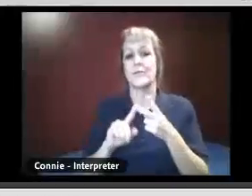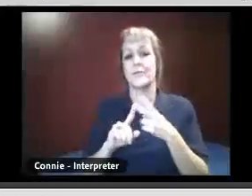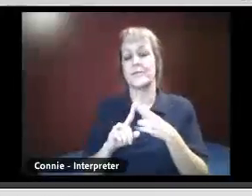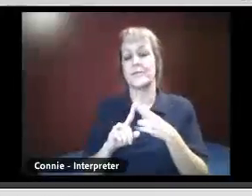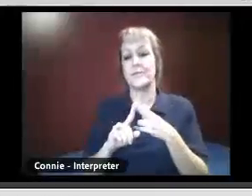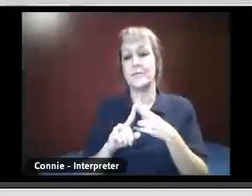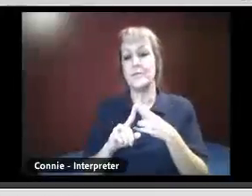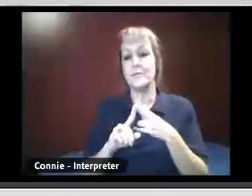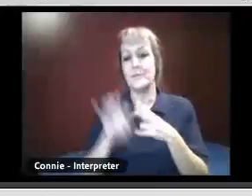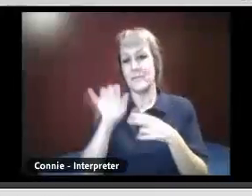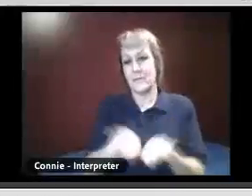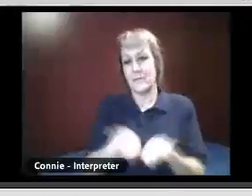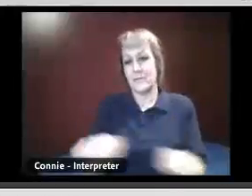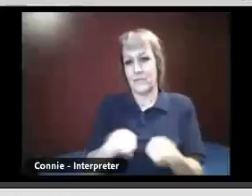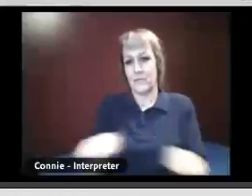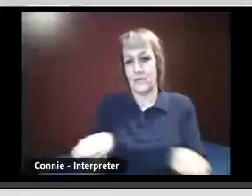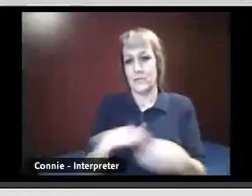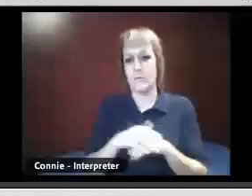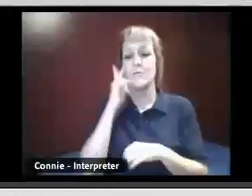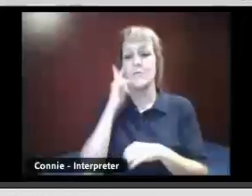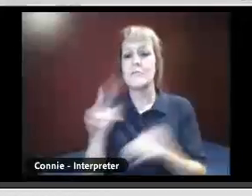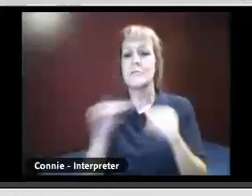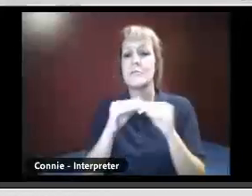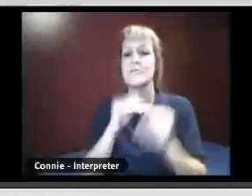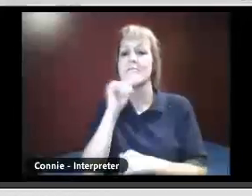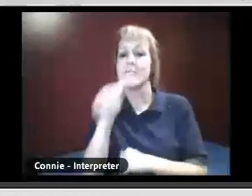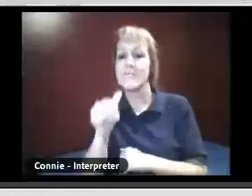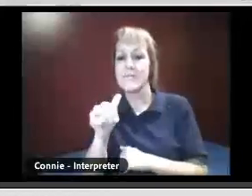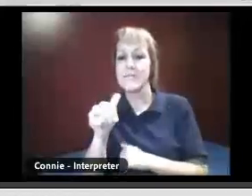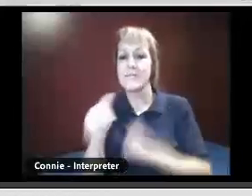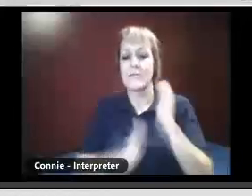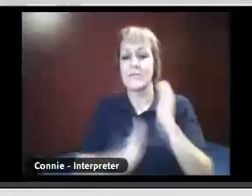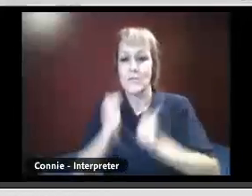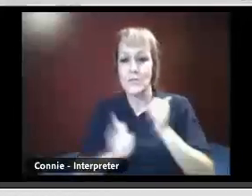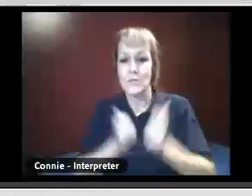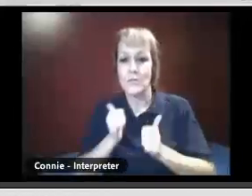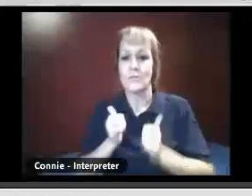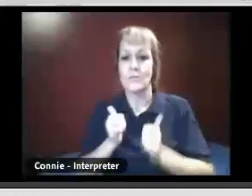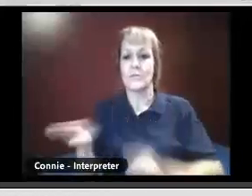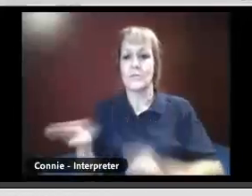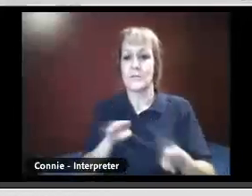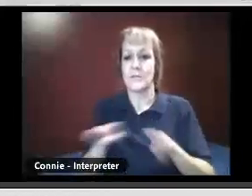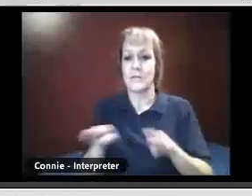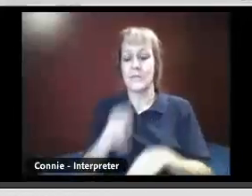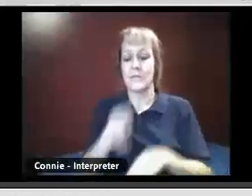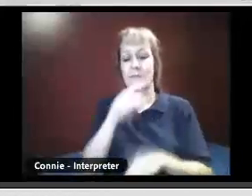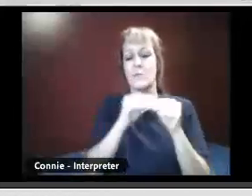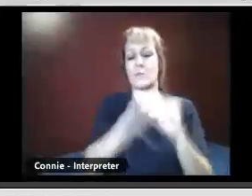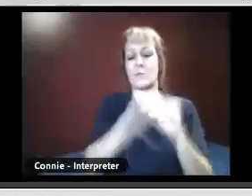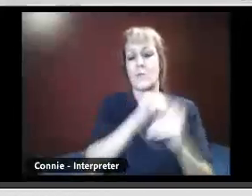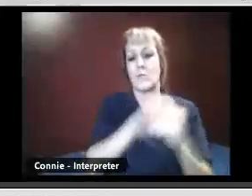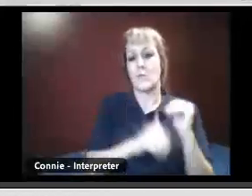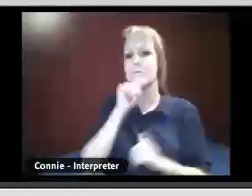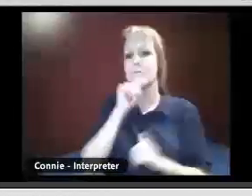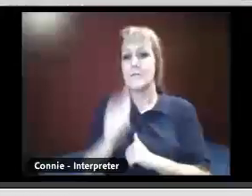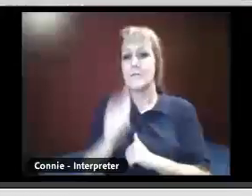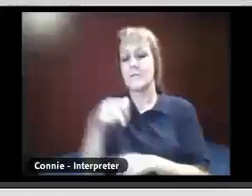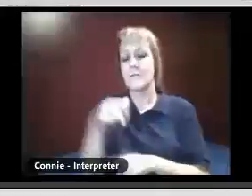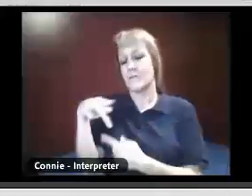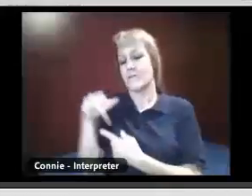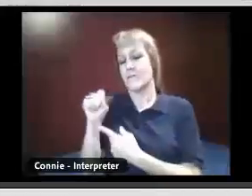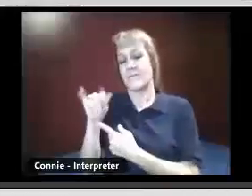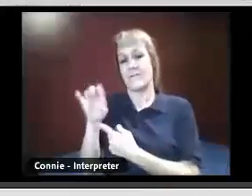At that level. All right, you'll see more non-assertive behavior or comfort with non-assertive, you hear it referred, passive behavior, tend to go these